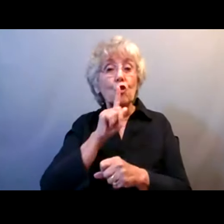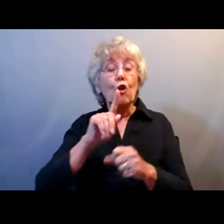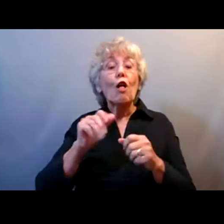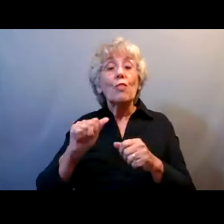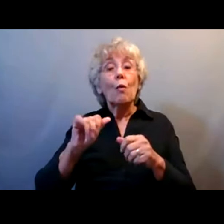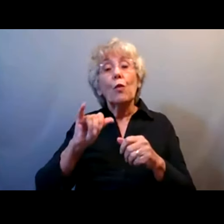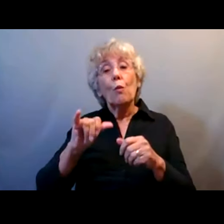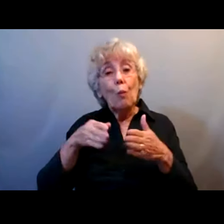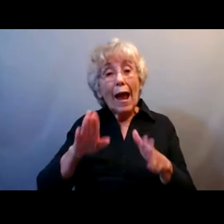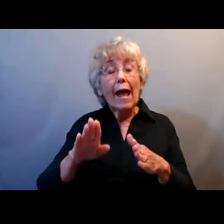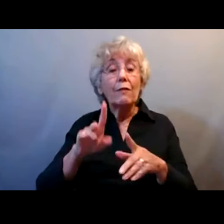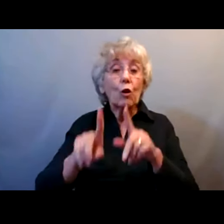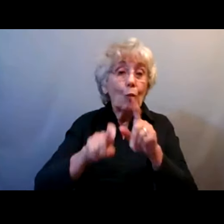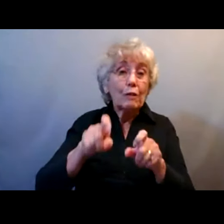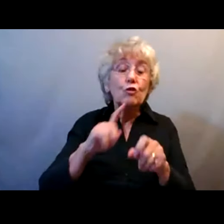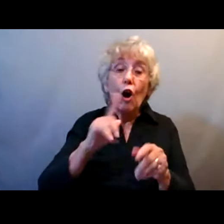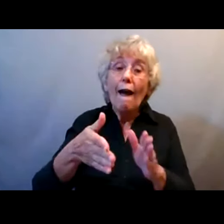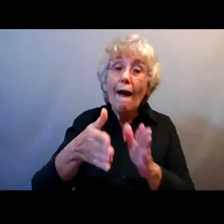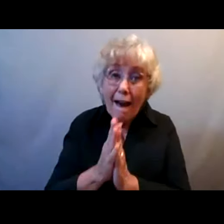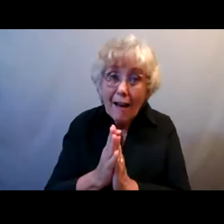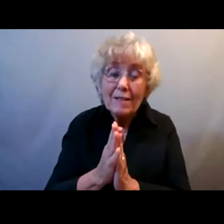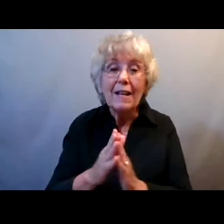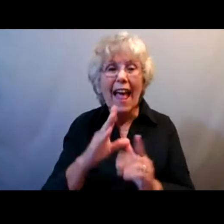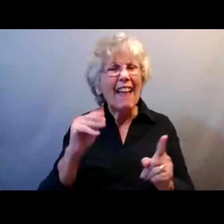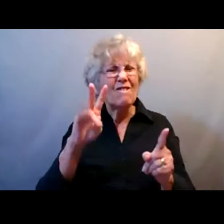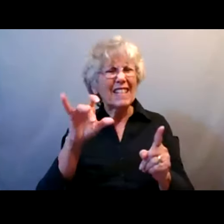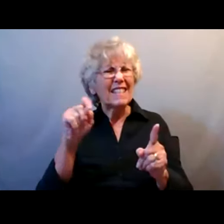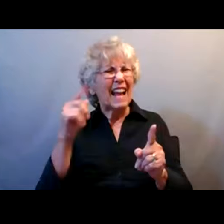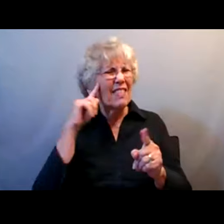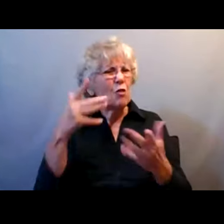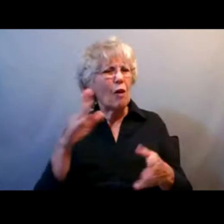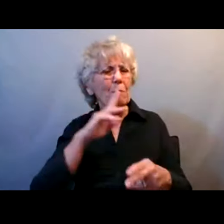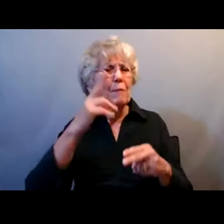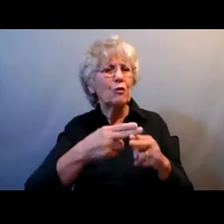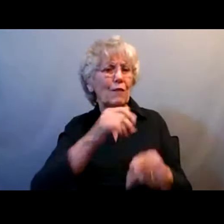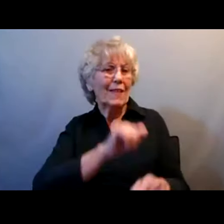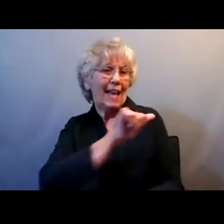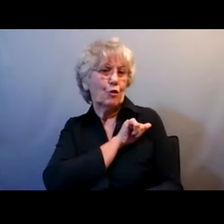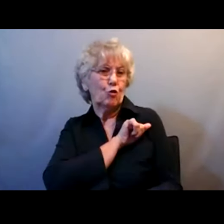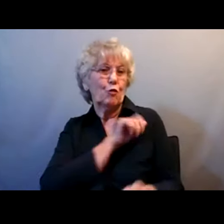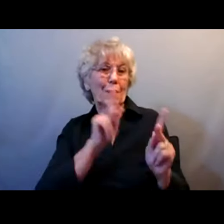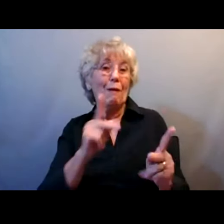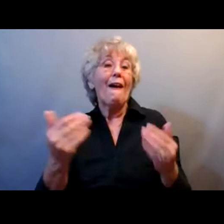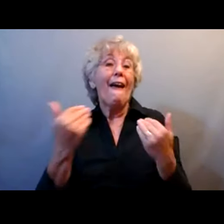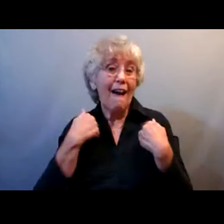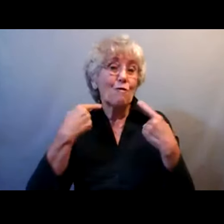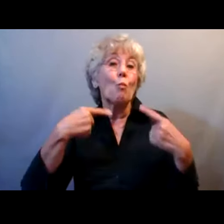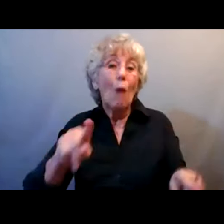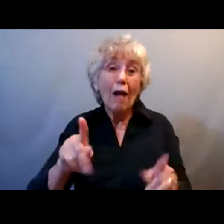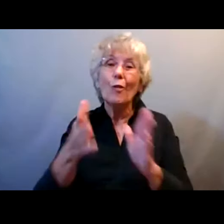answered, or excuse me, asked, and Vince, I think you mentioned the attitude that people are having when they're asking those